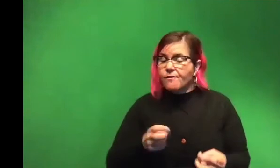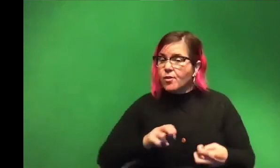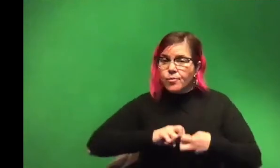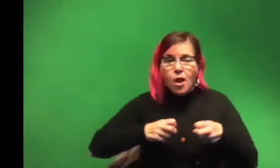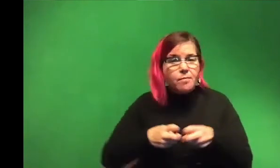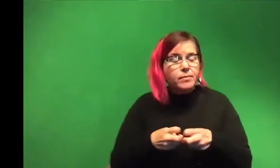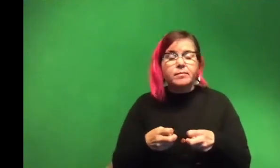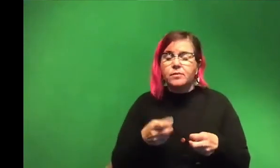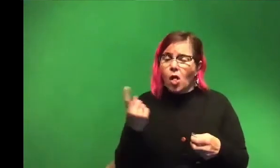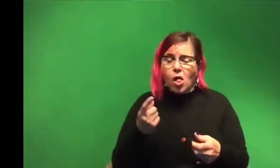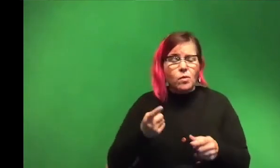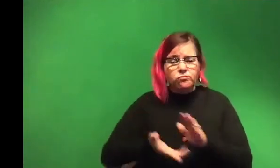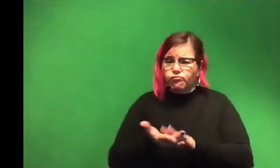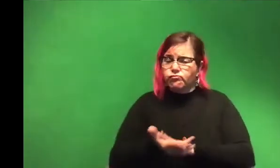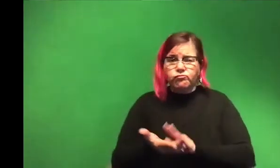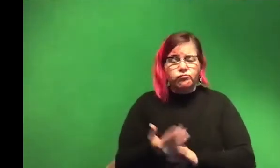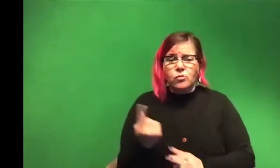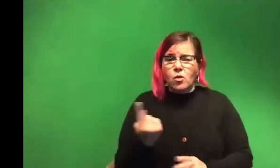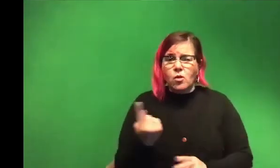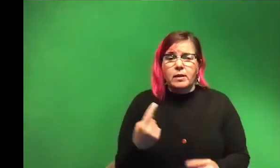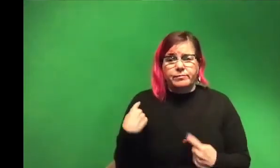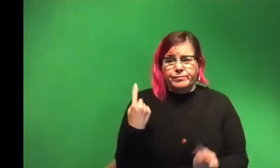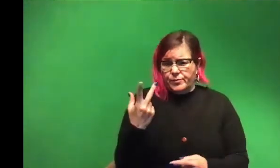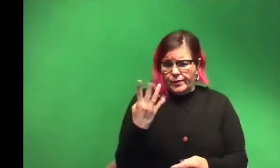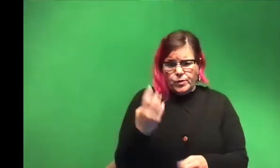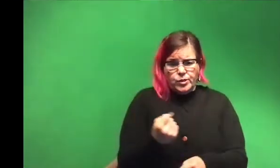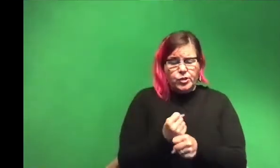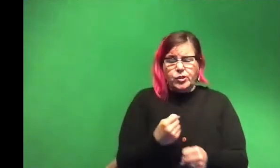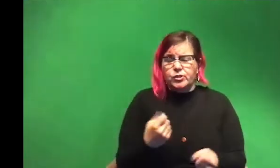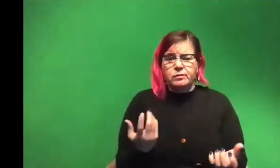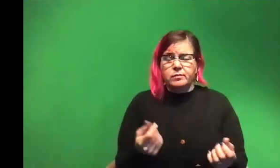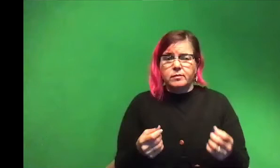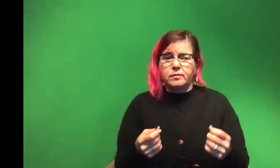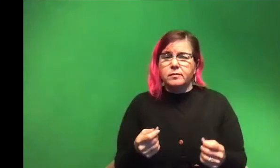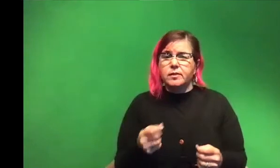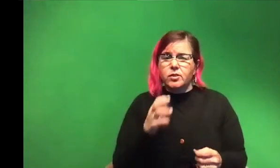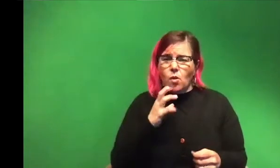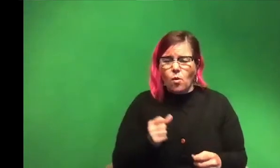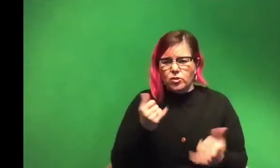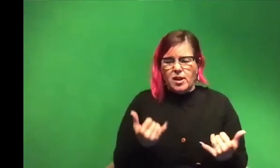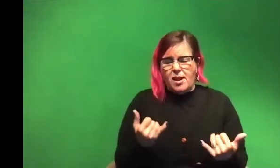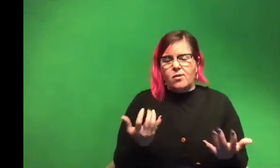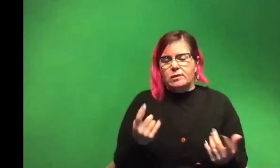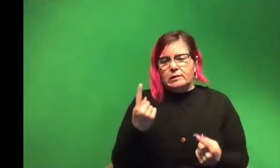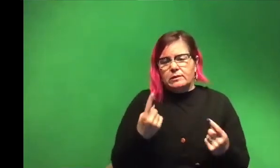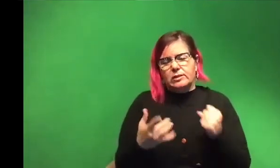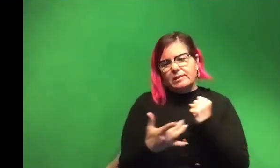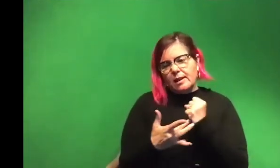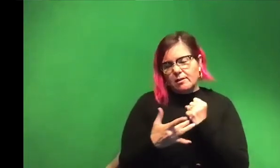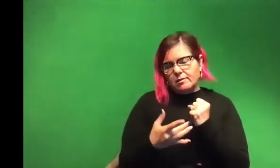not working ever in the 3 or 4 years that I've flown it. It's actually an older drone now by technical